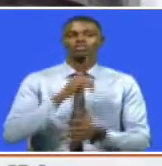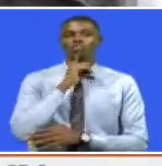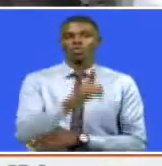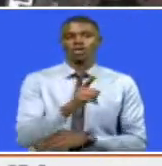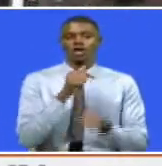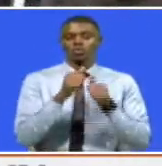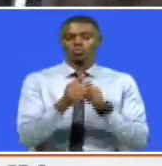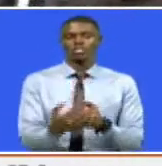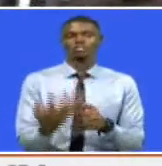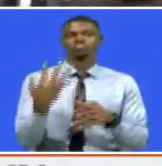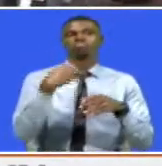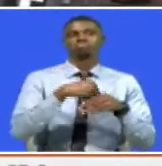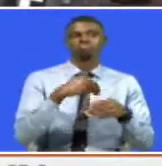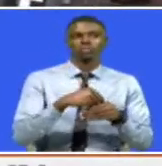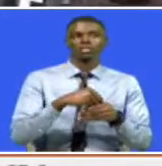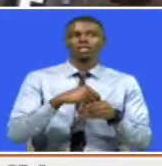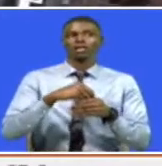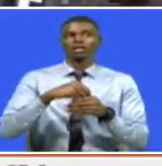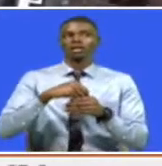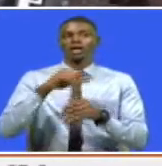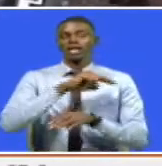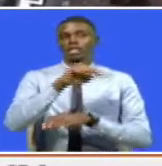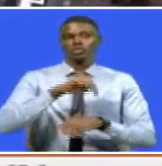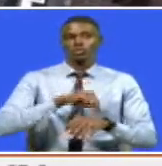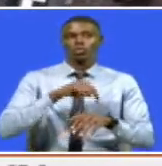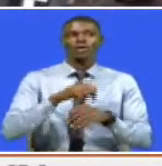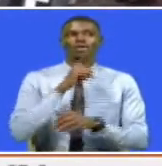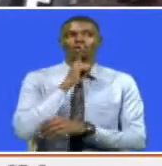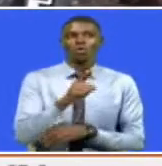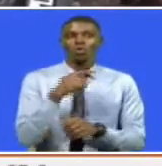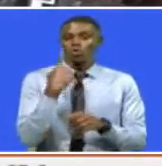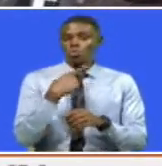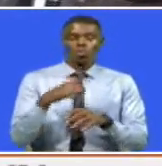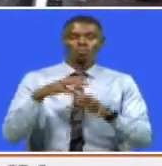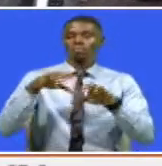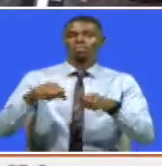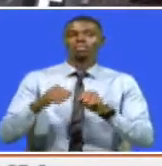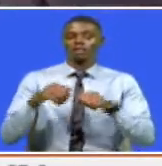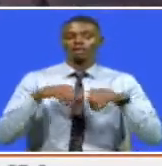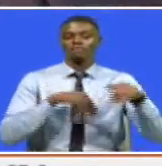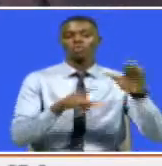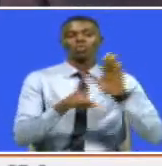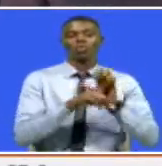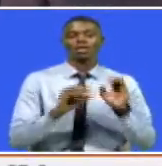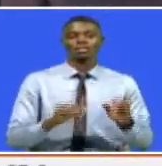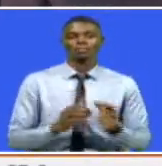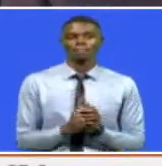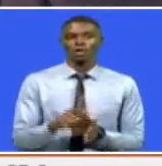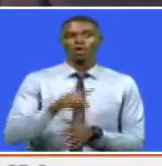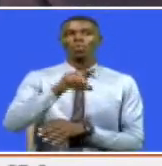which comprises nationwide crackdown on those that are not adhering to road safety measures. Oh, no,